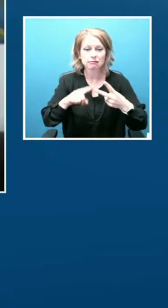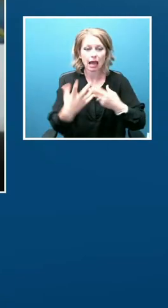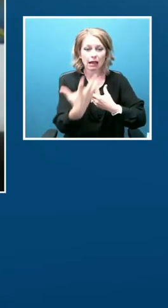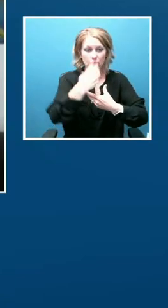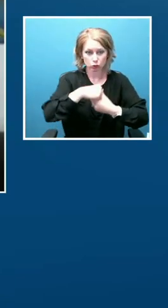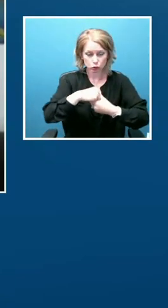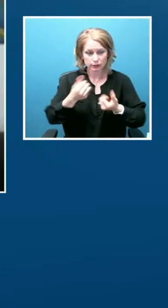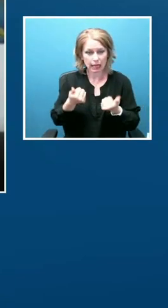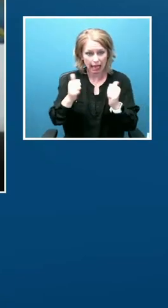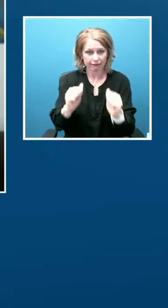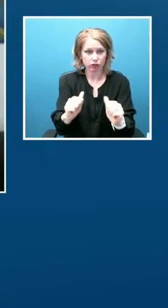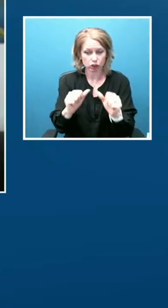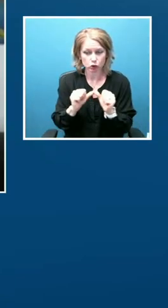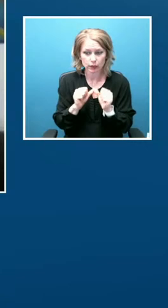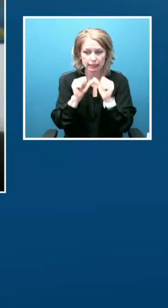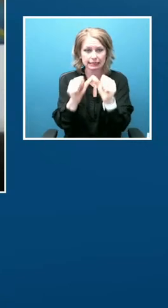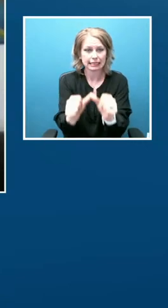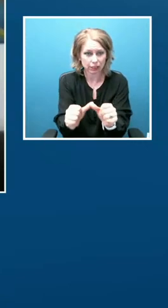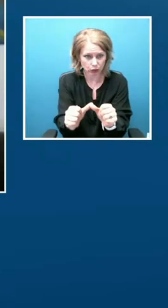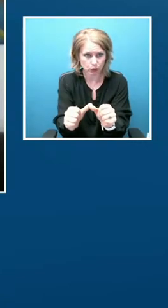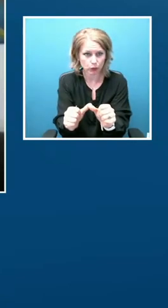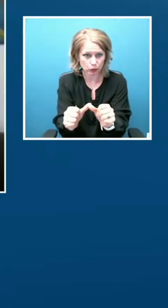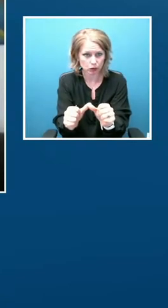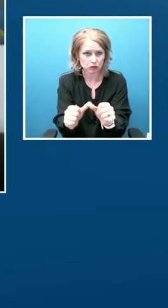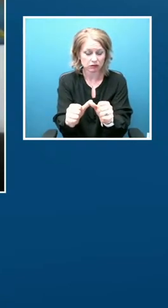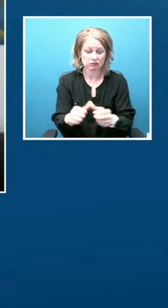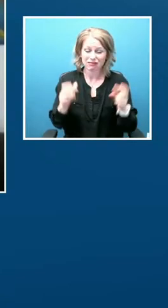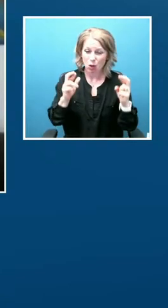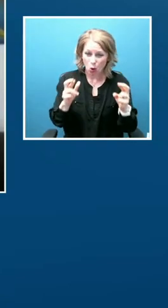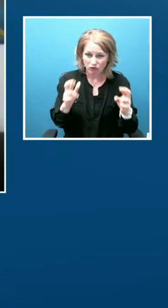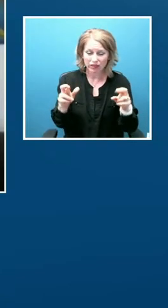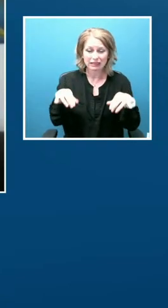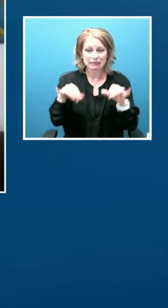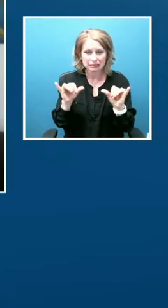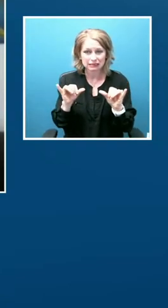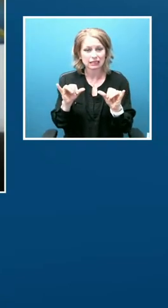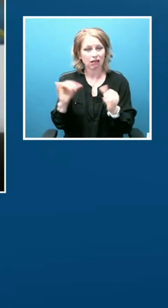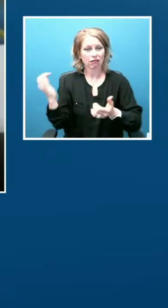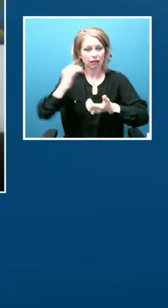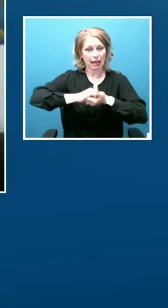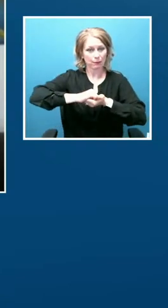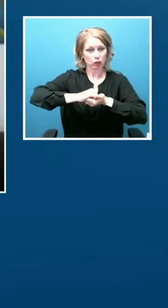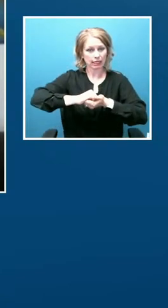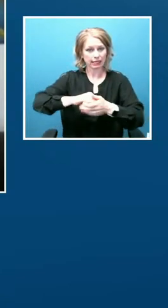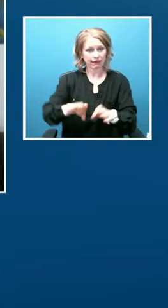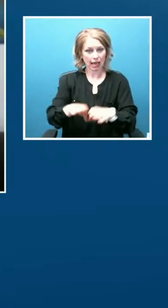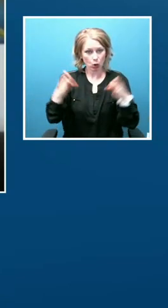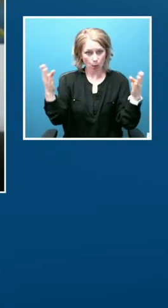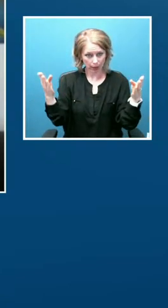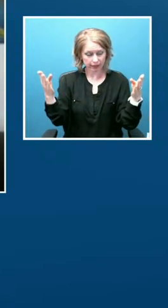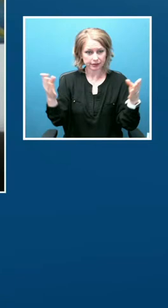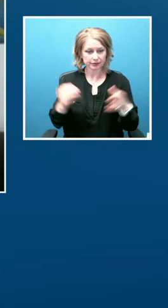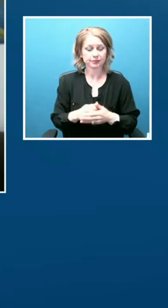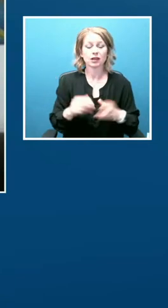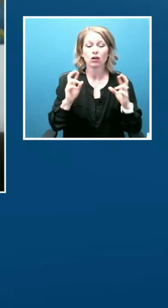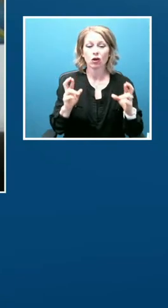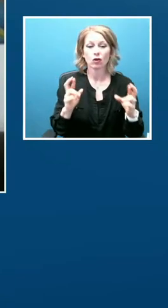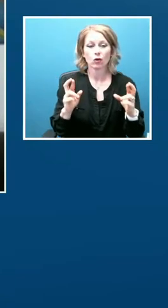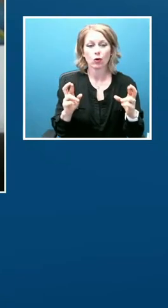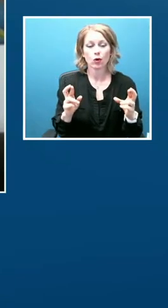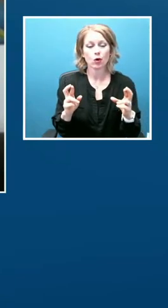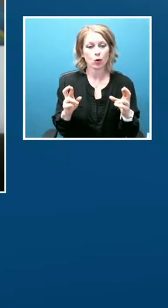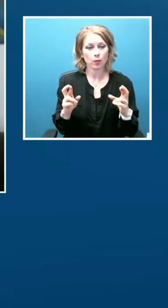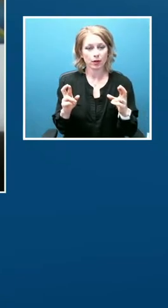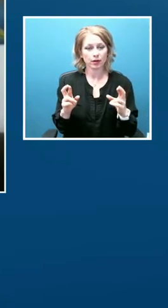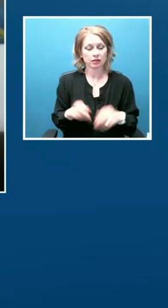to continue in a collaborative and welcoming manner. It's also my hope that the West Virginia Democratic Party